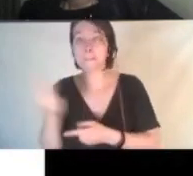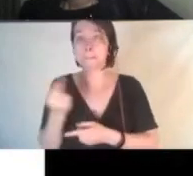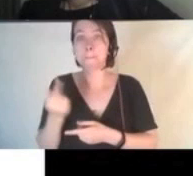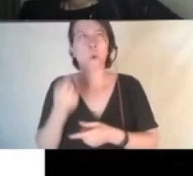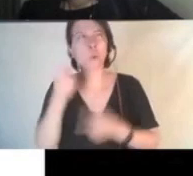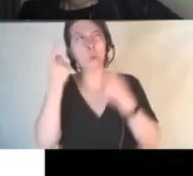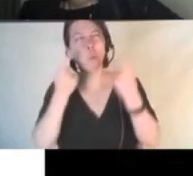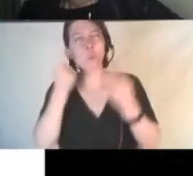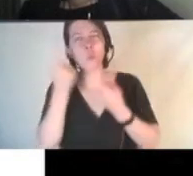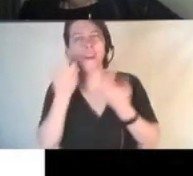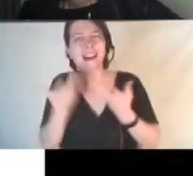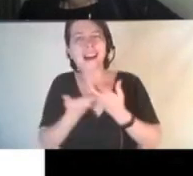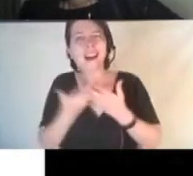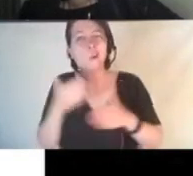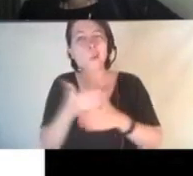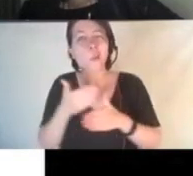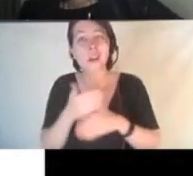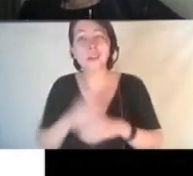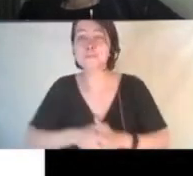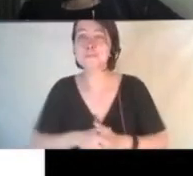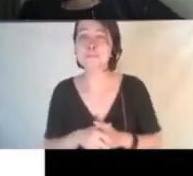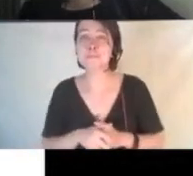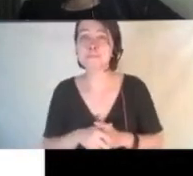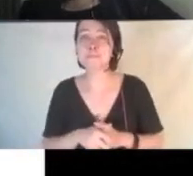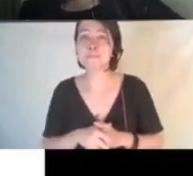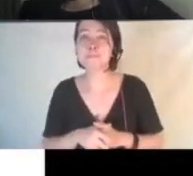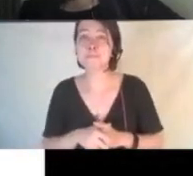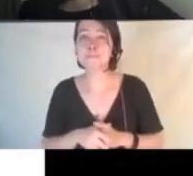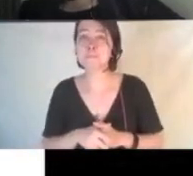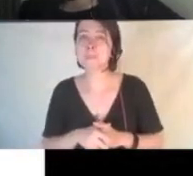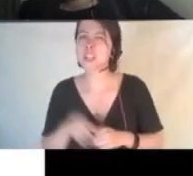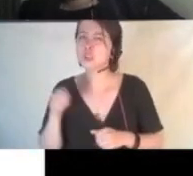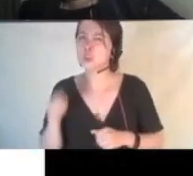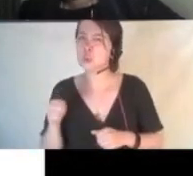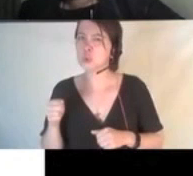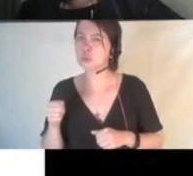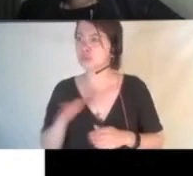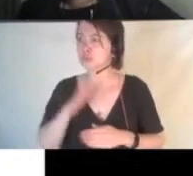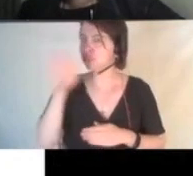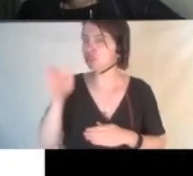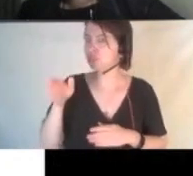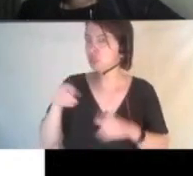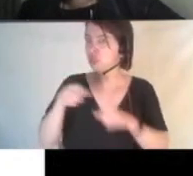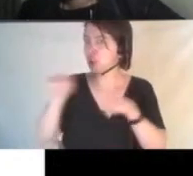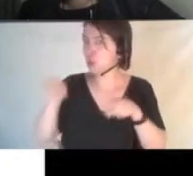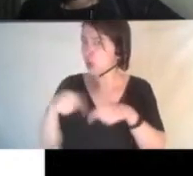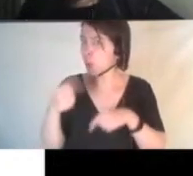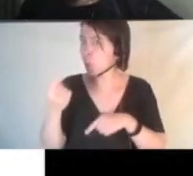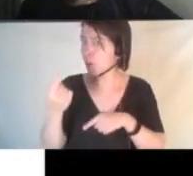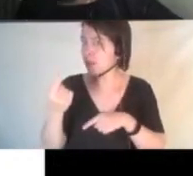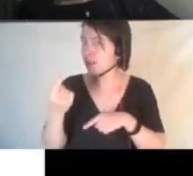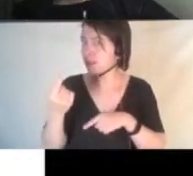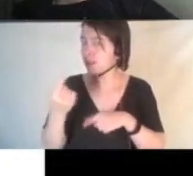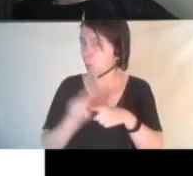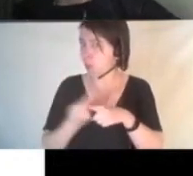work. So yeah. And you come to the studio once a week, don't you? Once a week on Friday, yeah. Yeah, and